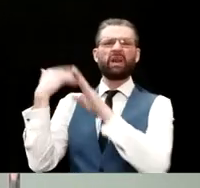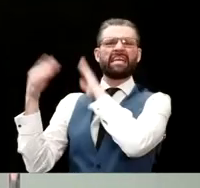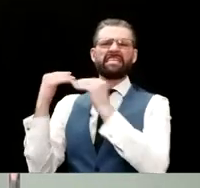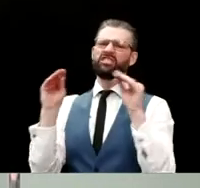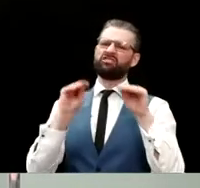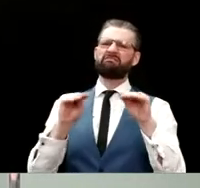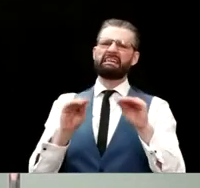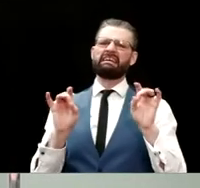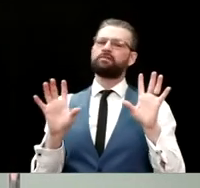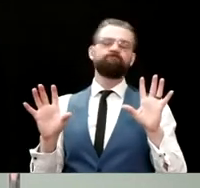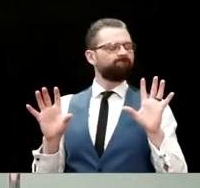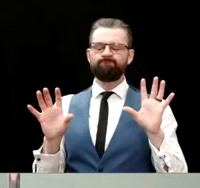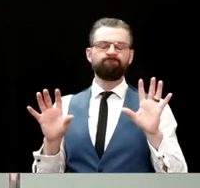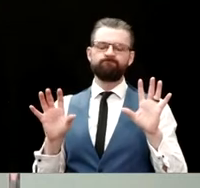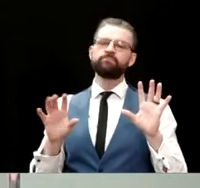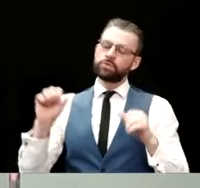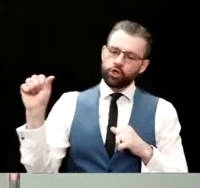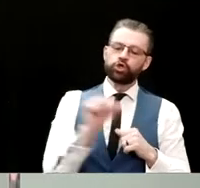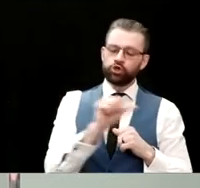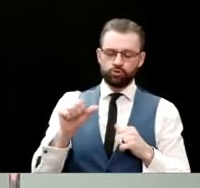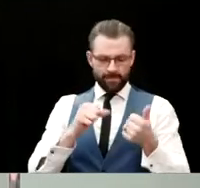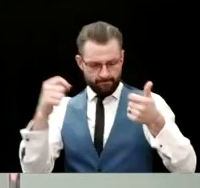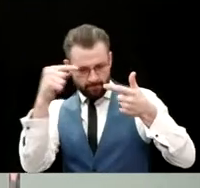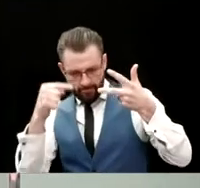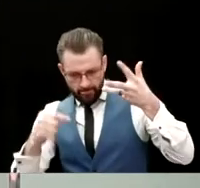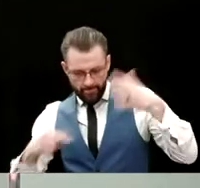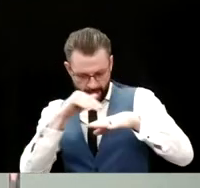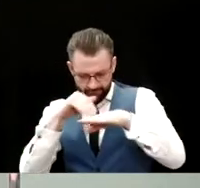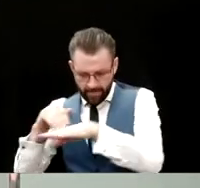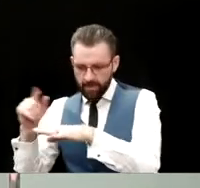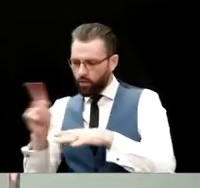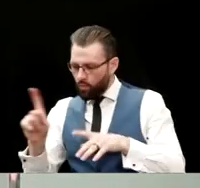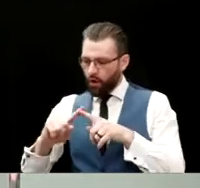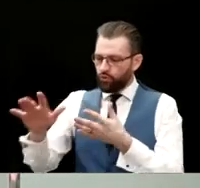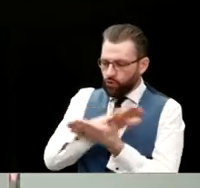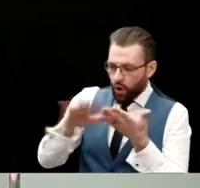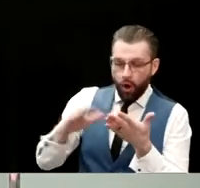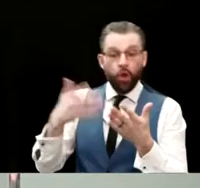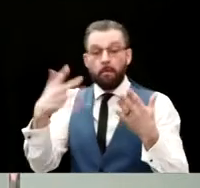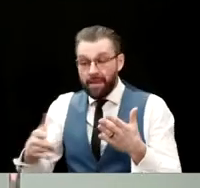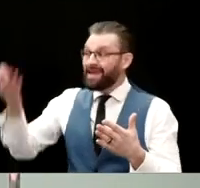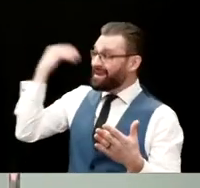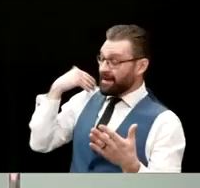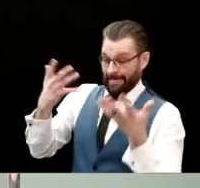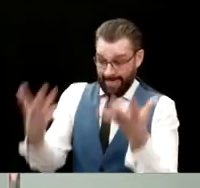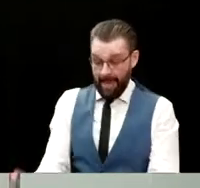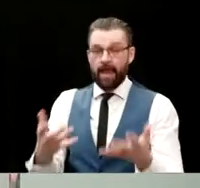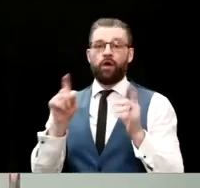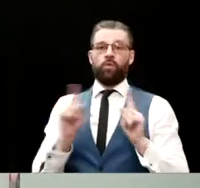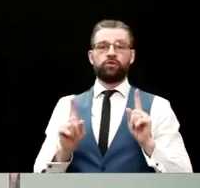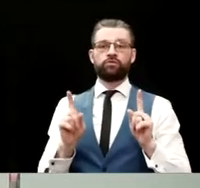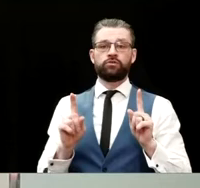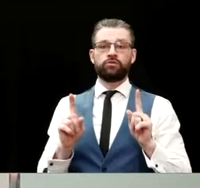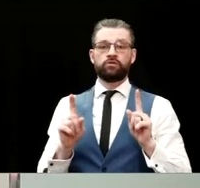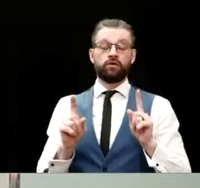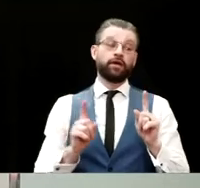classroom. Rather, the contemporary relevance of the Holocaust is clear throughout our lives. This ranges from learning